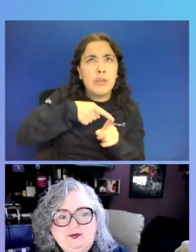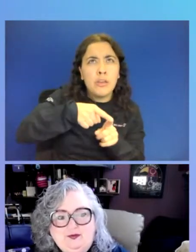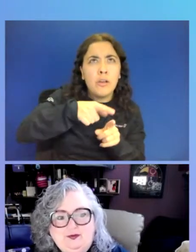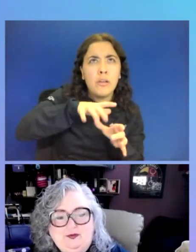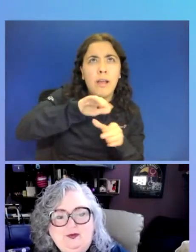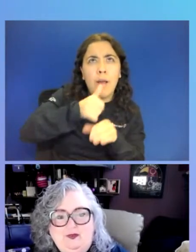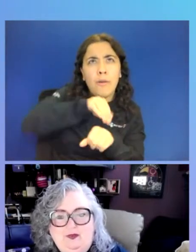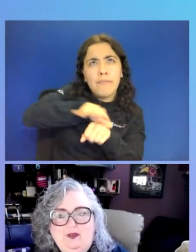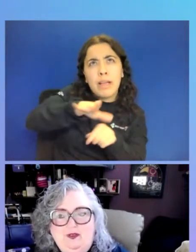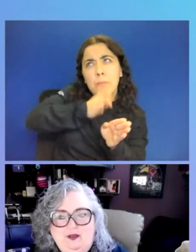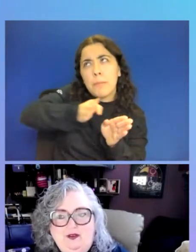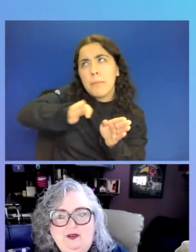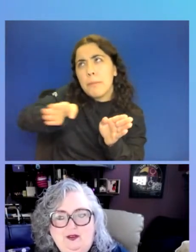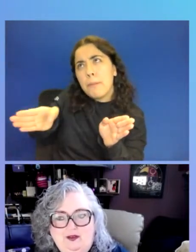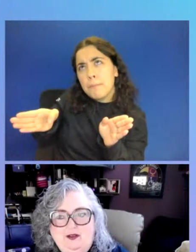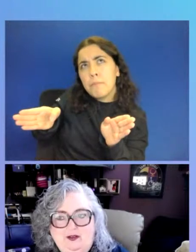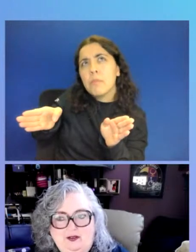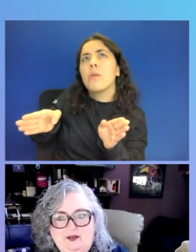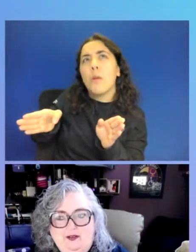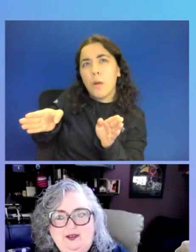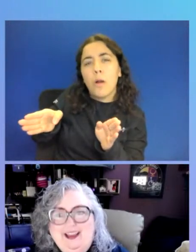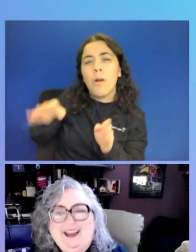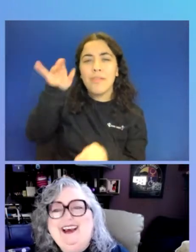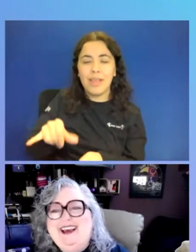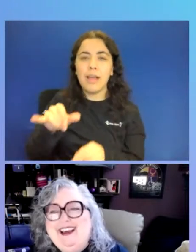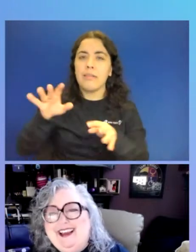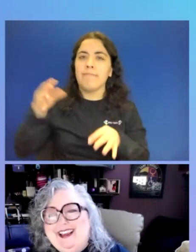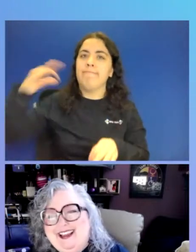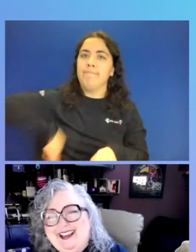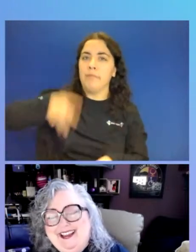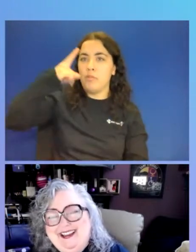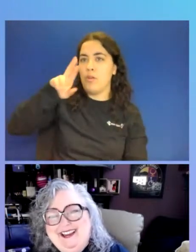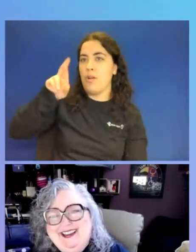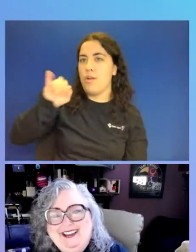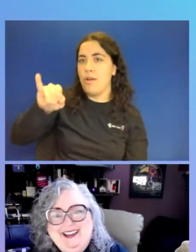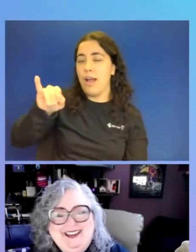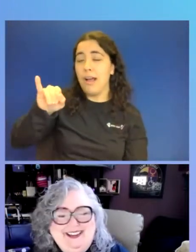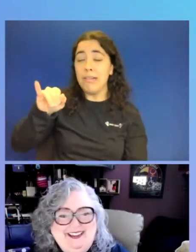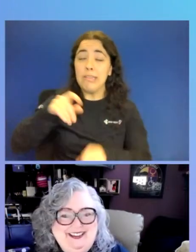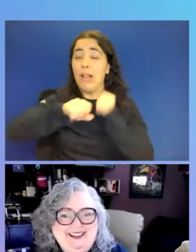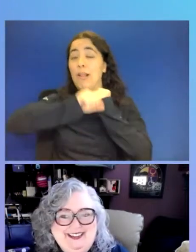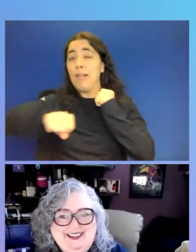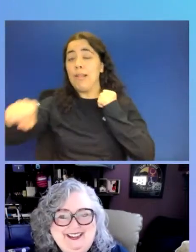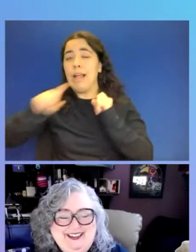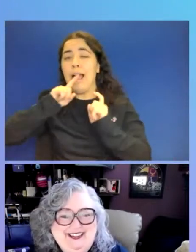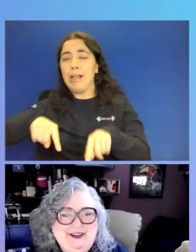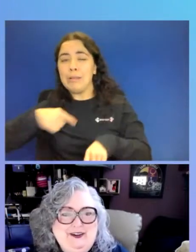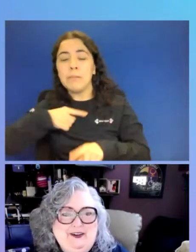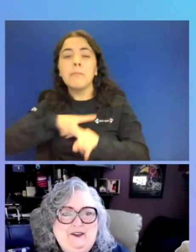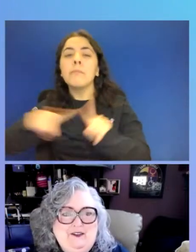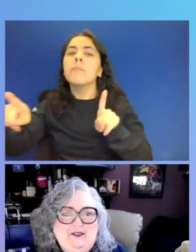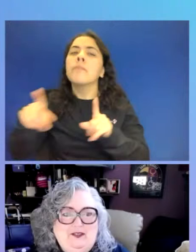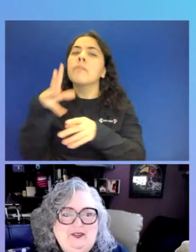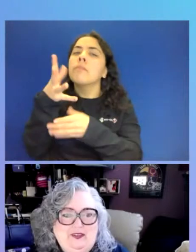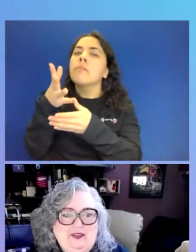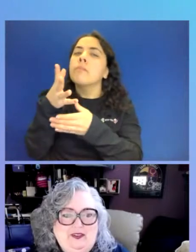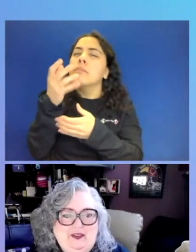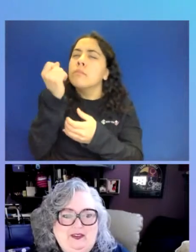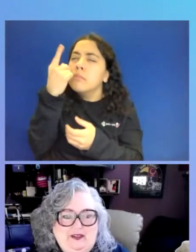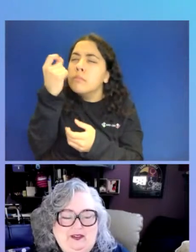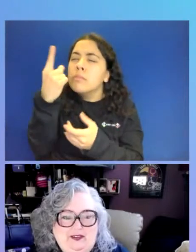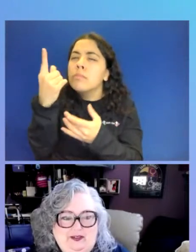an ROI. So that was a long answer to your question about the ROI, but part of it is that you learn